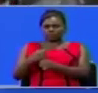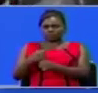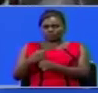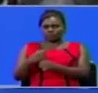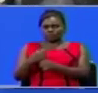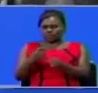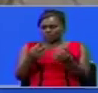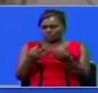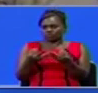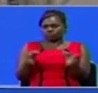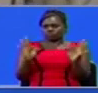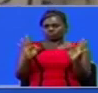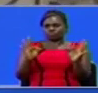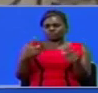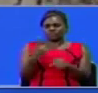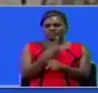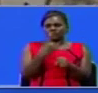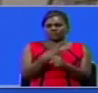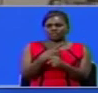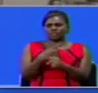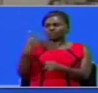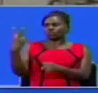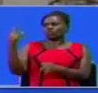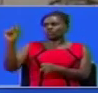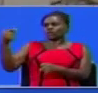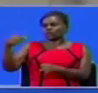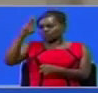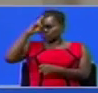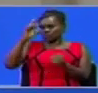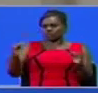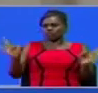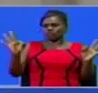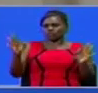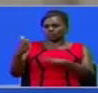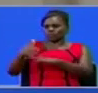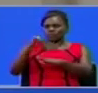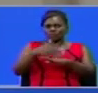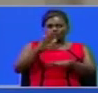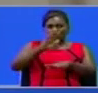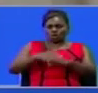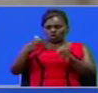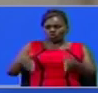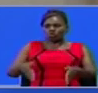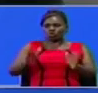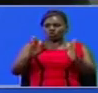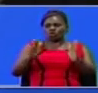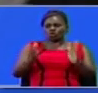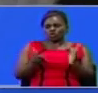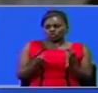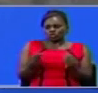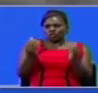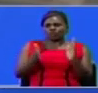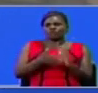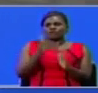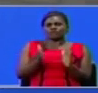5 different rapid response units in Kenya and 2,000 police officers deployed along transit routes that will deal quickly